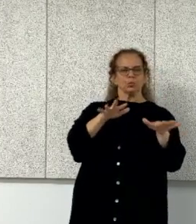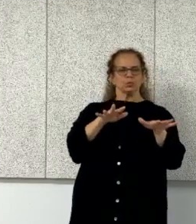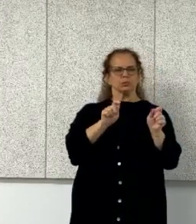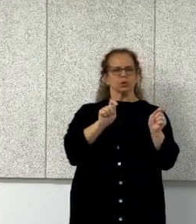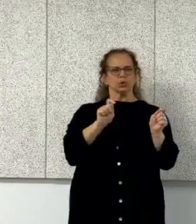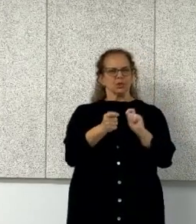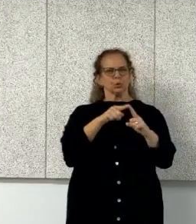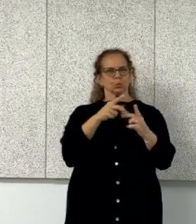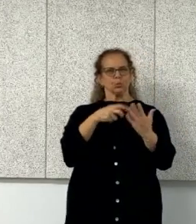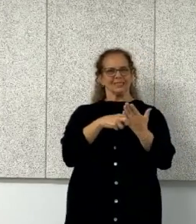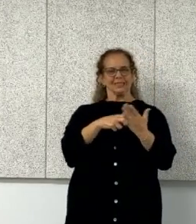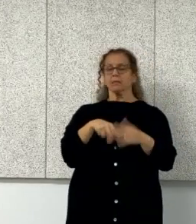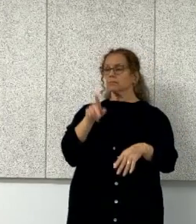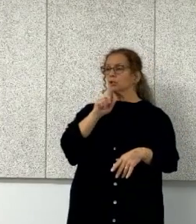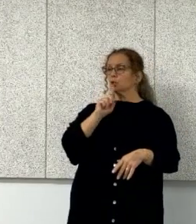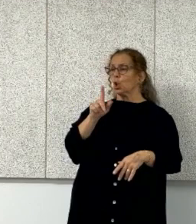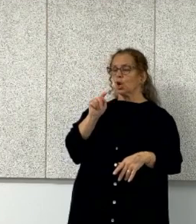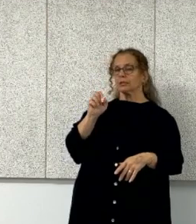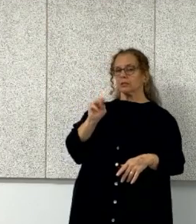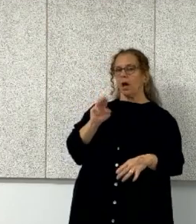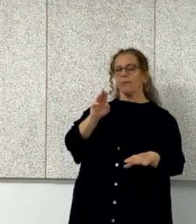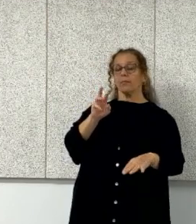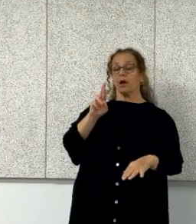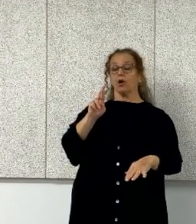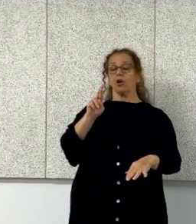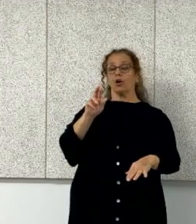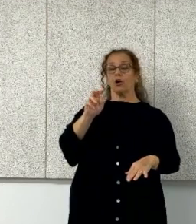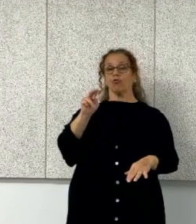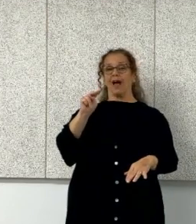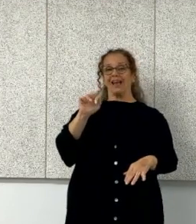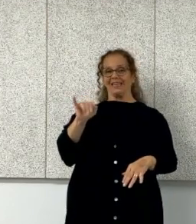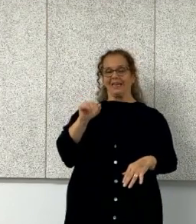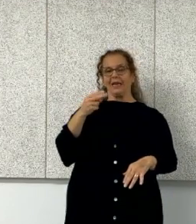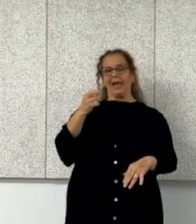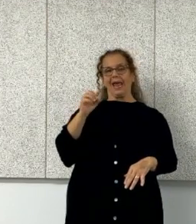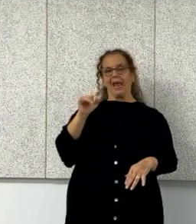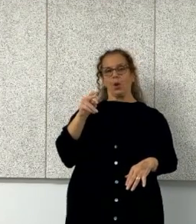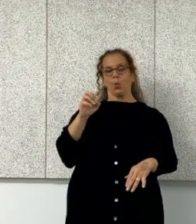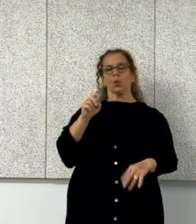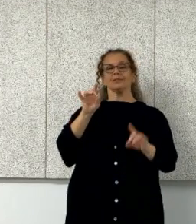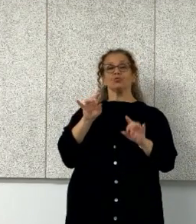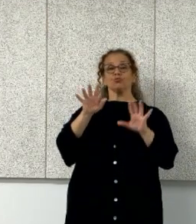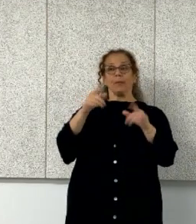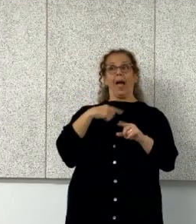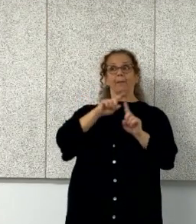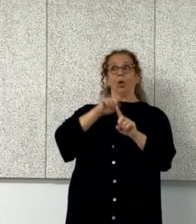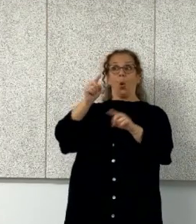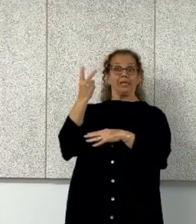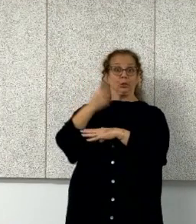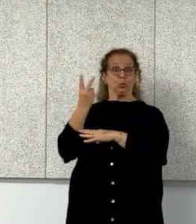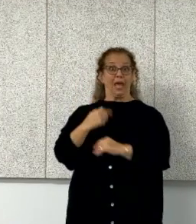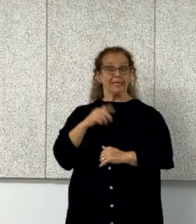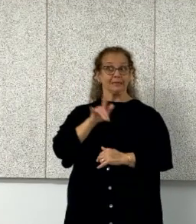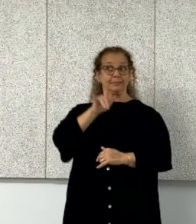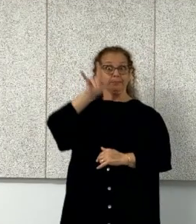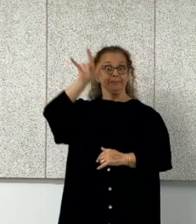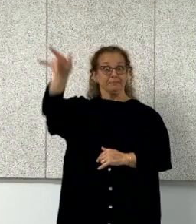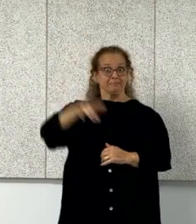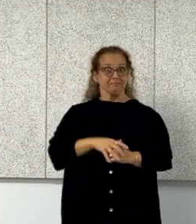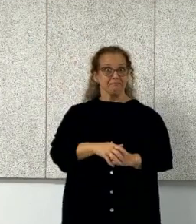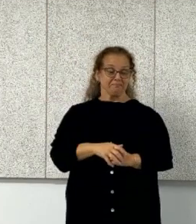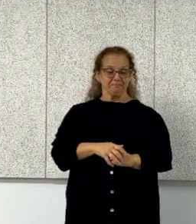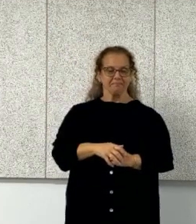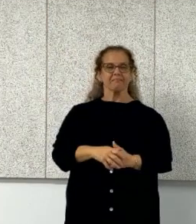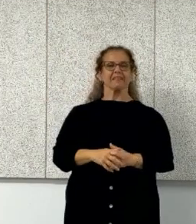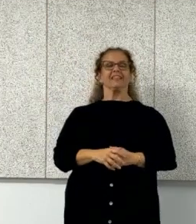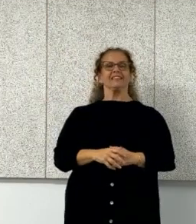Sure. Just for context, Ronnie Haywood is one of our VPs. She's based in Sydney, Australia, where I will be in 2 days. So I'm ready for some jet lag. But